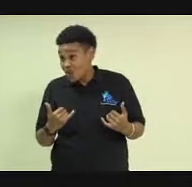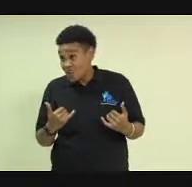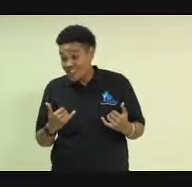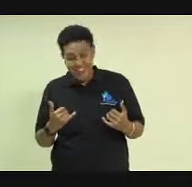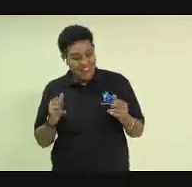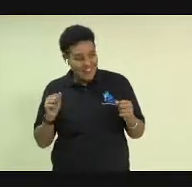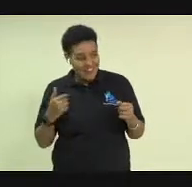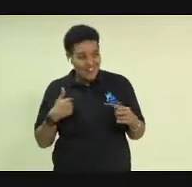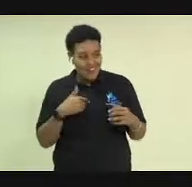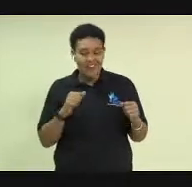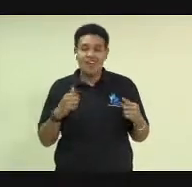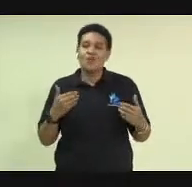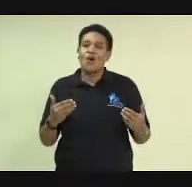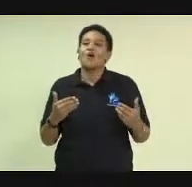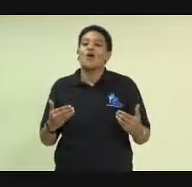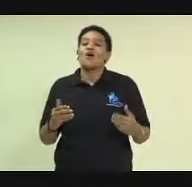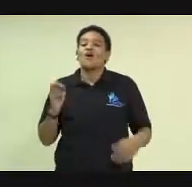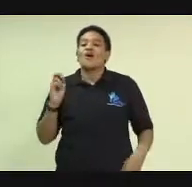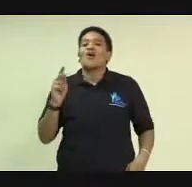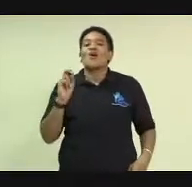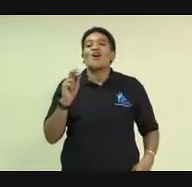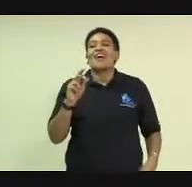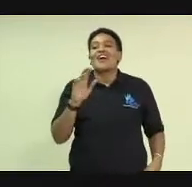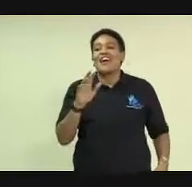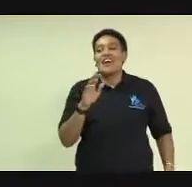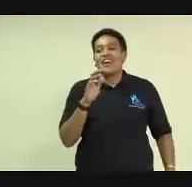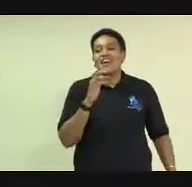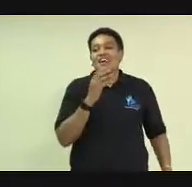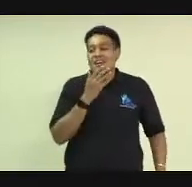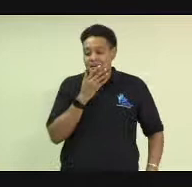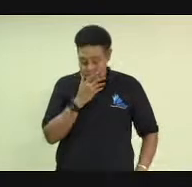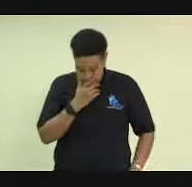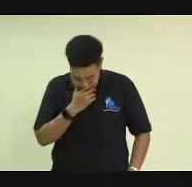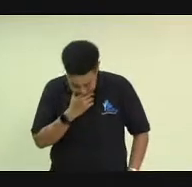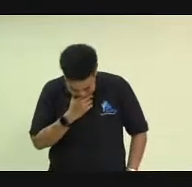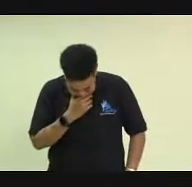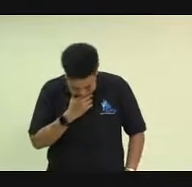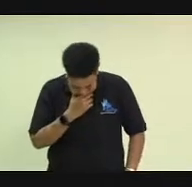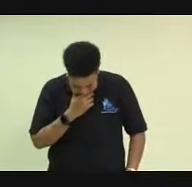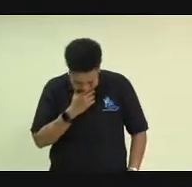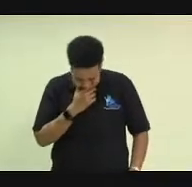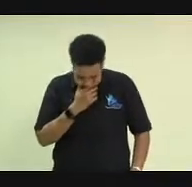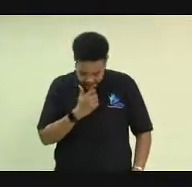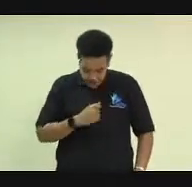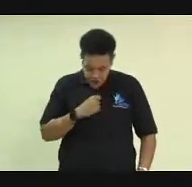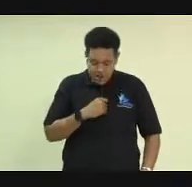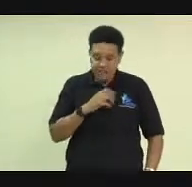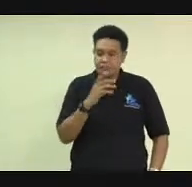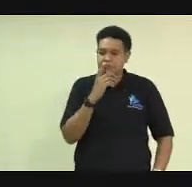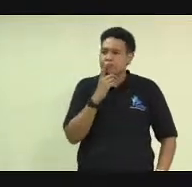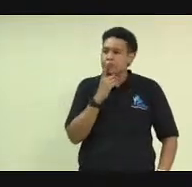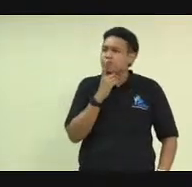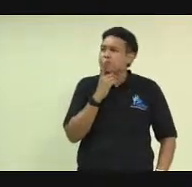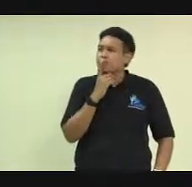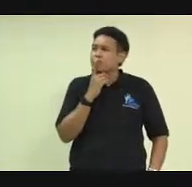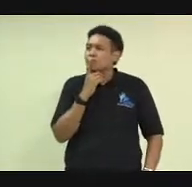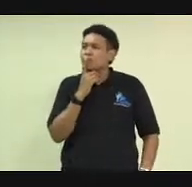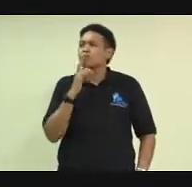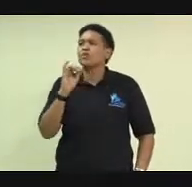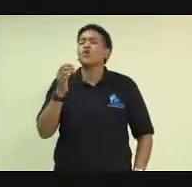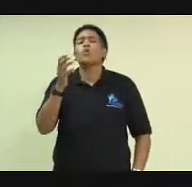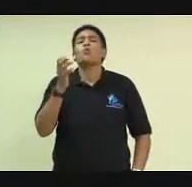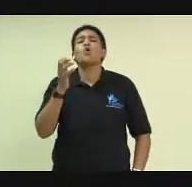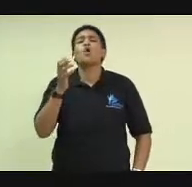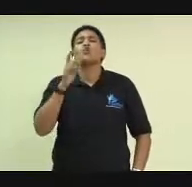Yes, we can. Go ahead. Go ahead. Oh, okay. Okay, thanks. Okay, sorry about that. Yes, I just wanted